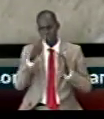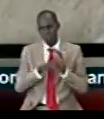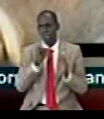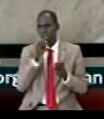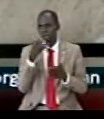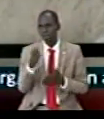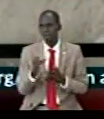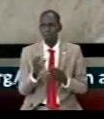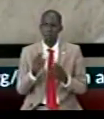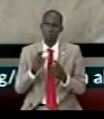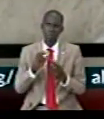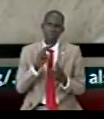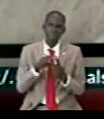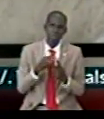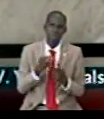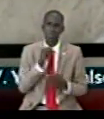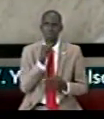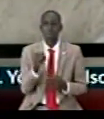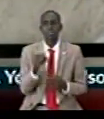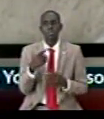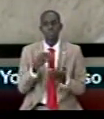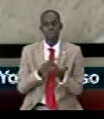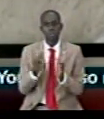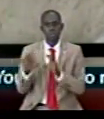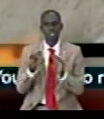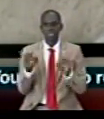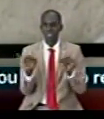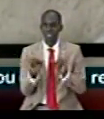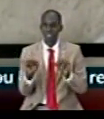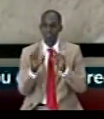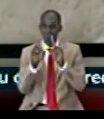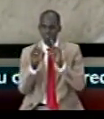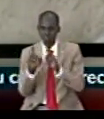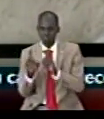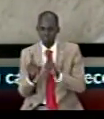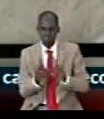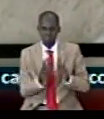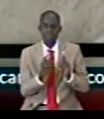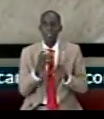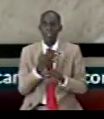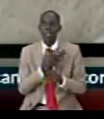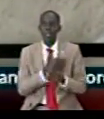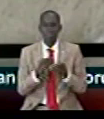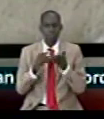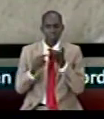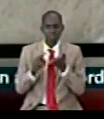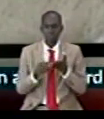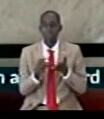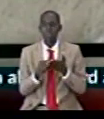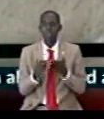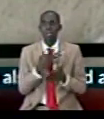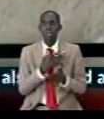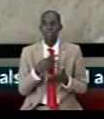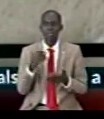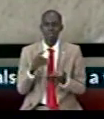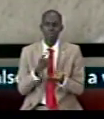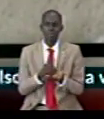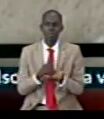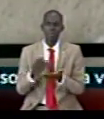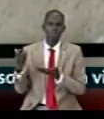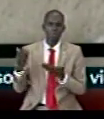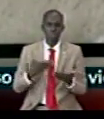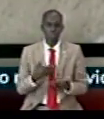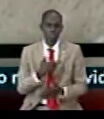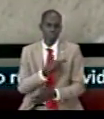through the same series of tests. And then the result came out. The doctor brought out injection, wanting to inject me.